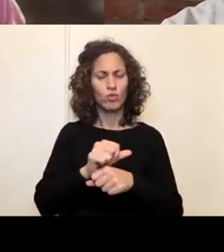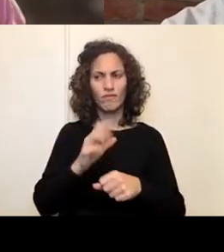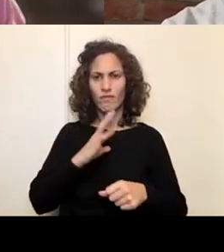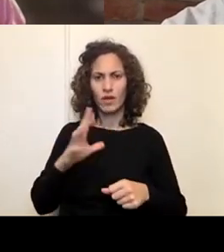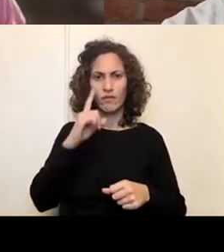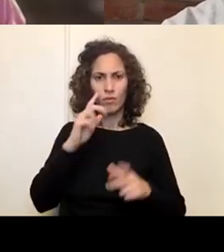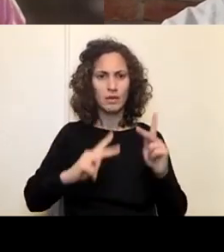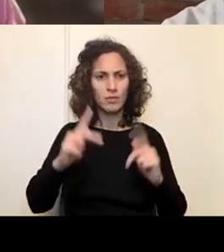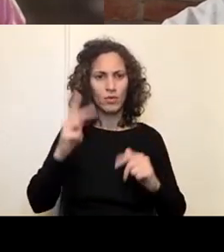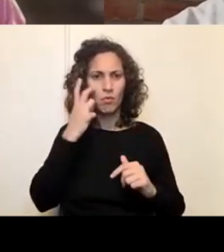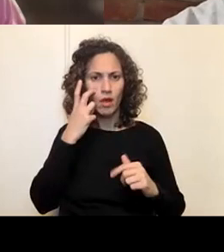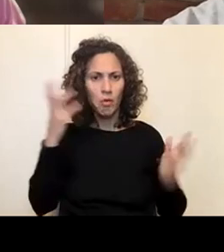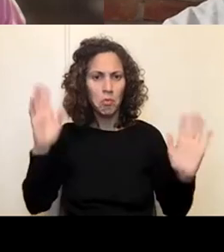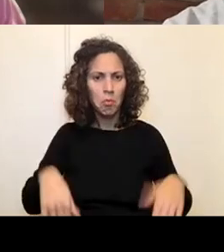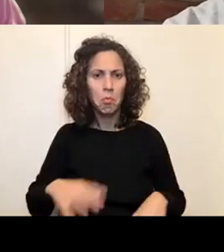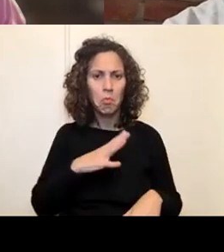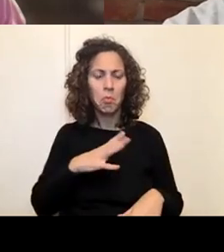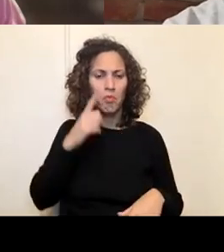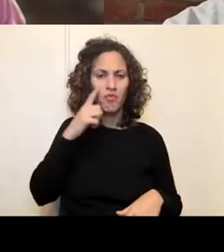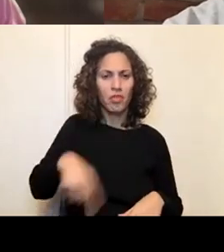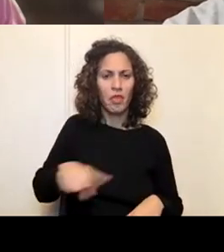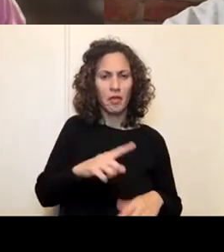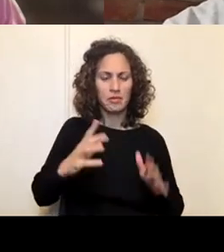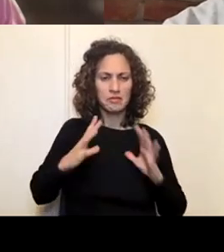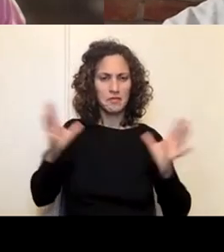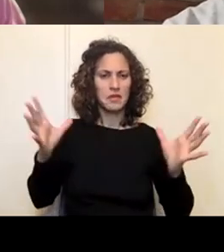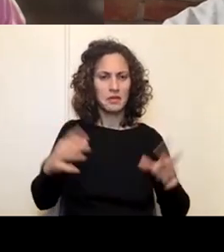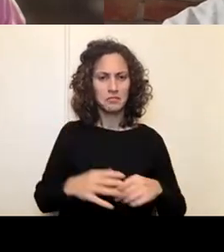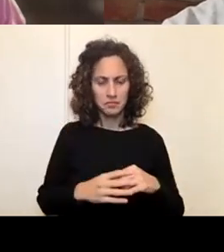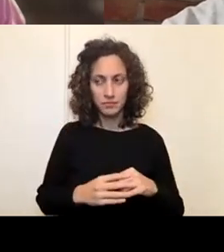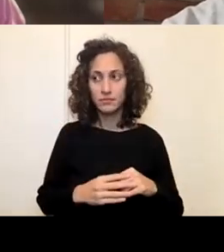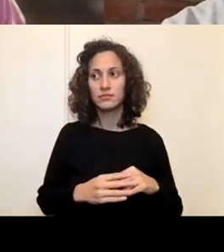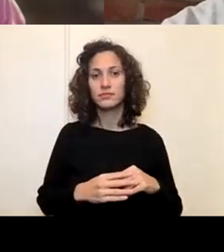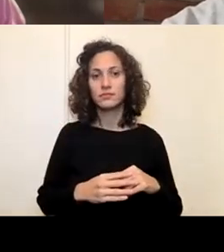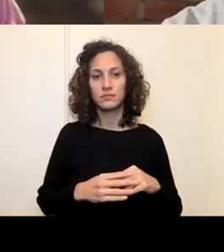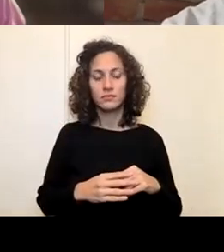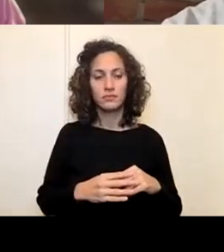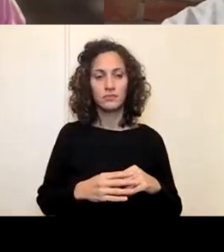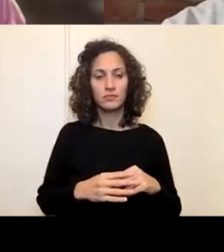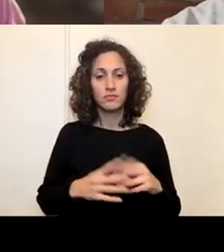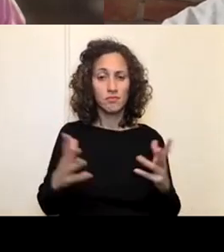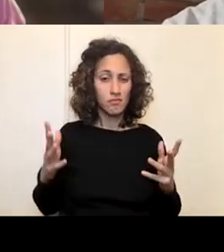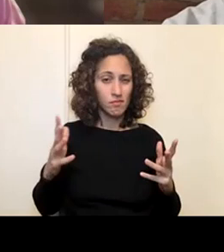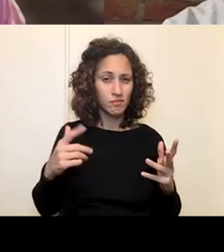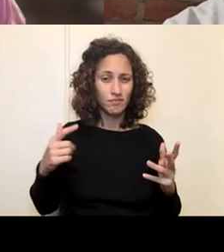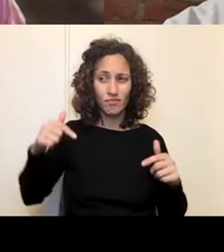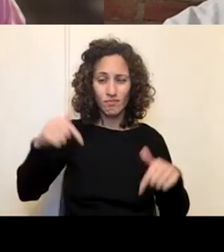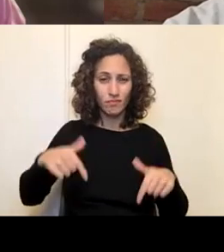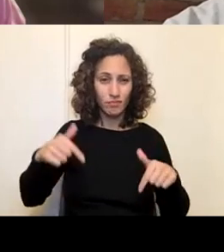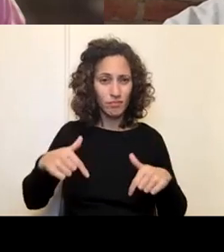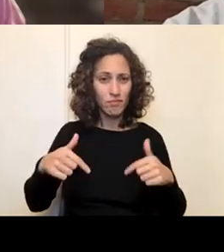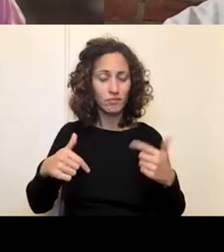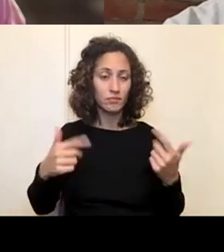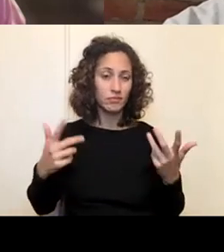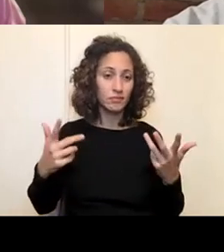who were blind. So, you know, that it's kind of, and we're talking about, you know,